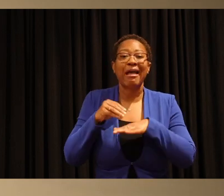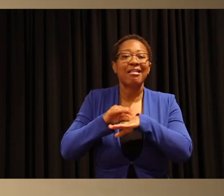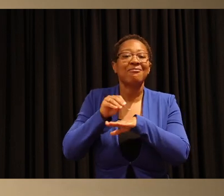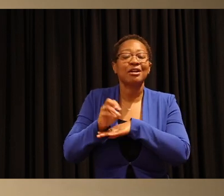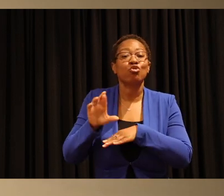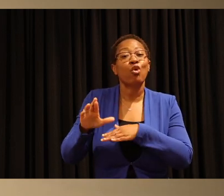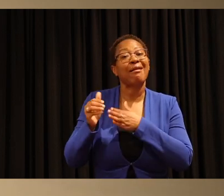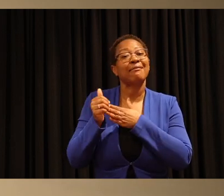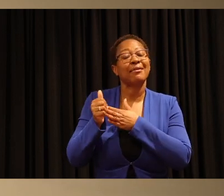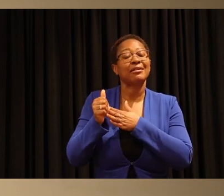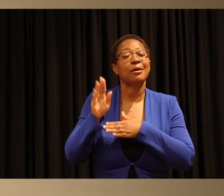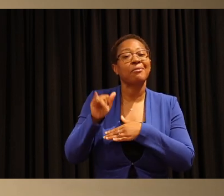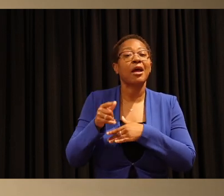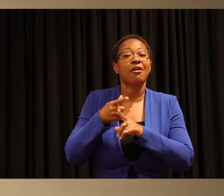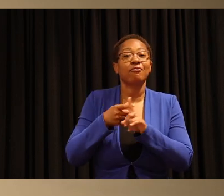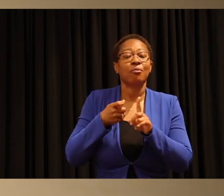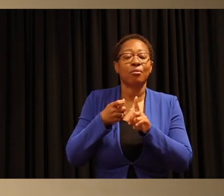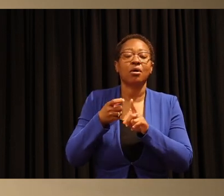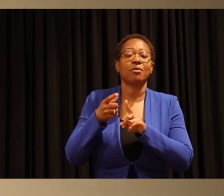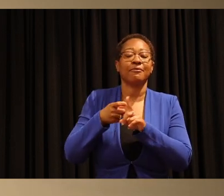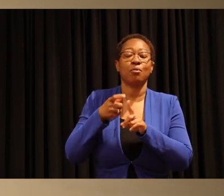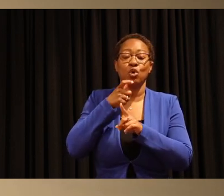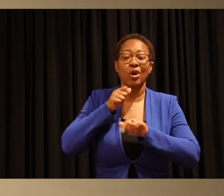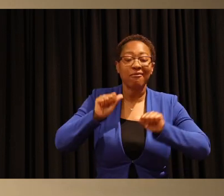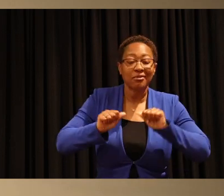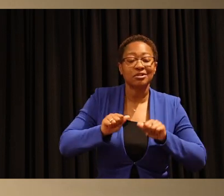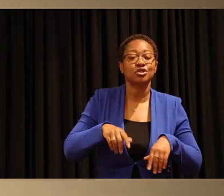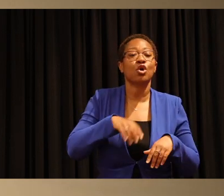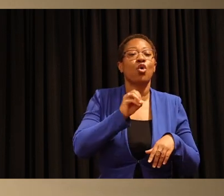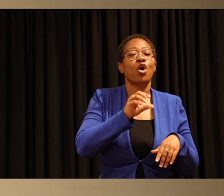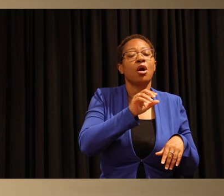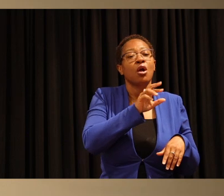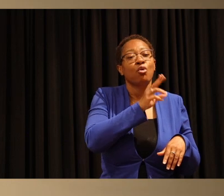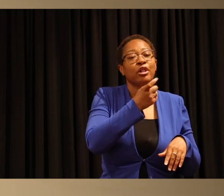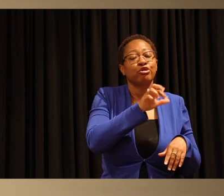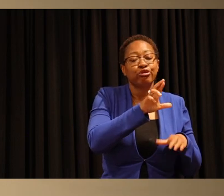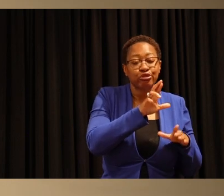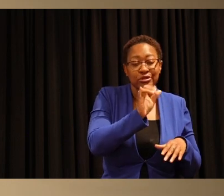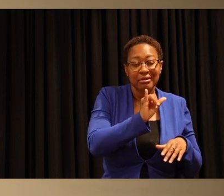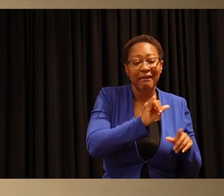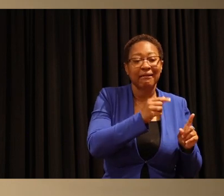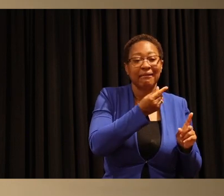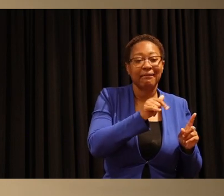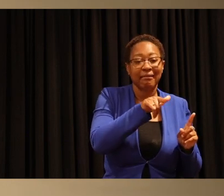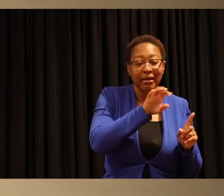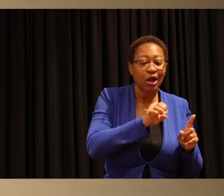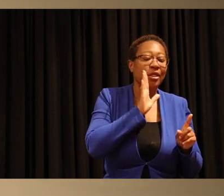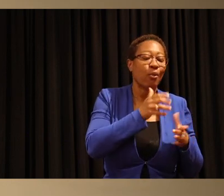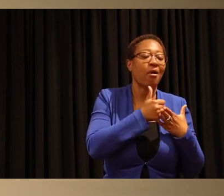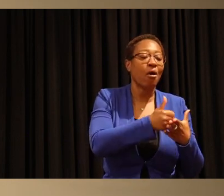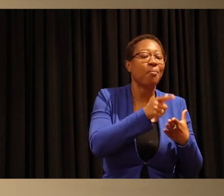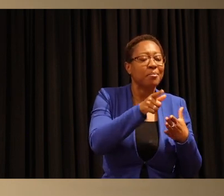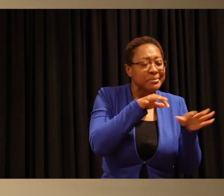and guidance of appraisers, of realtors like Gail, who are going to give them great advice and keep them out of some of the